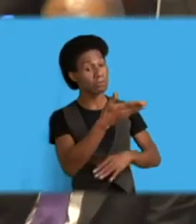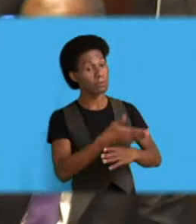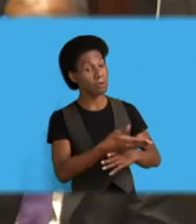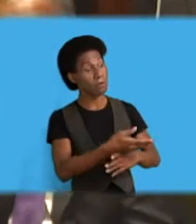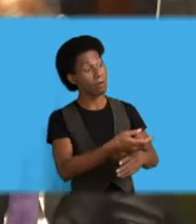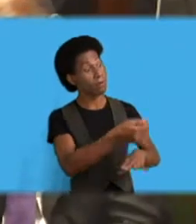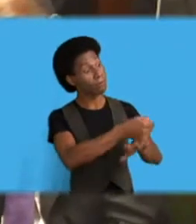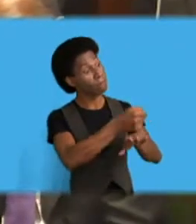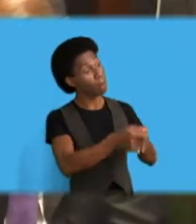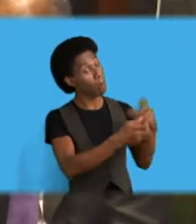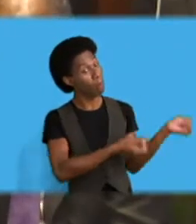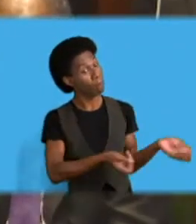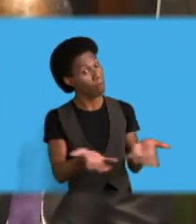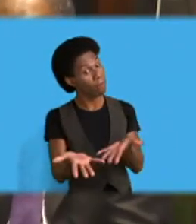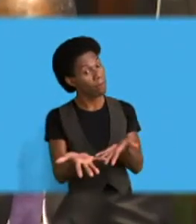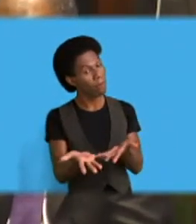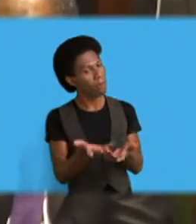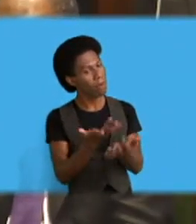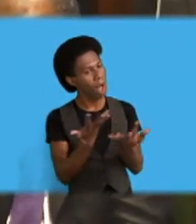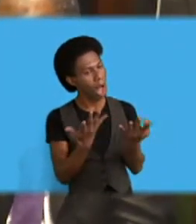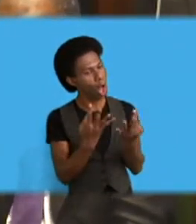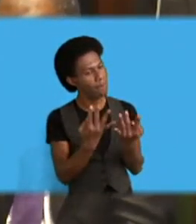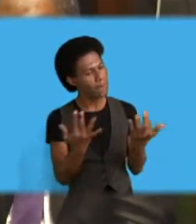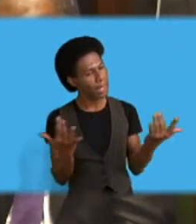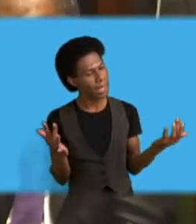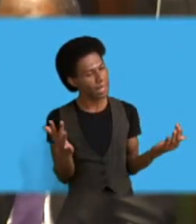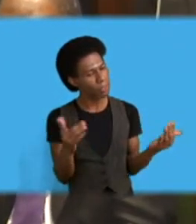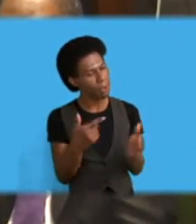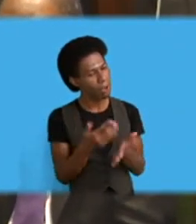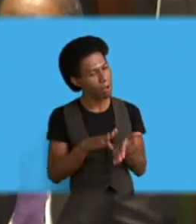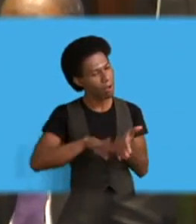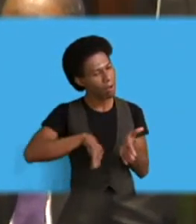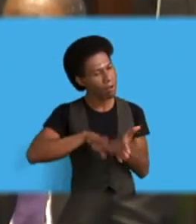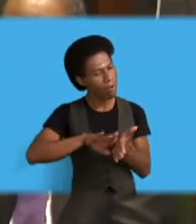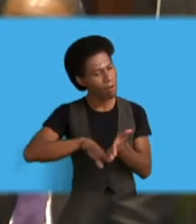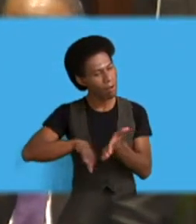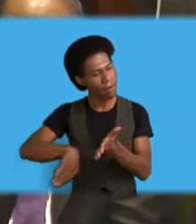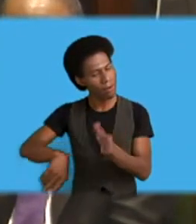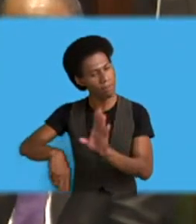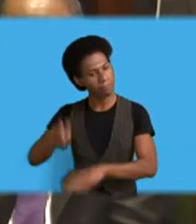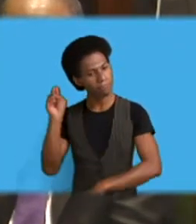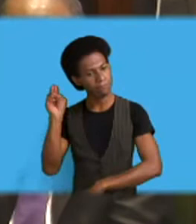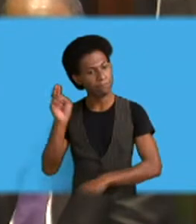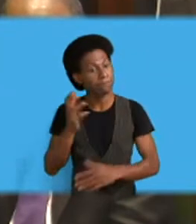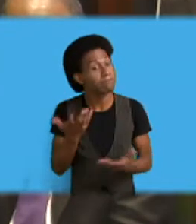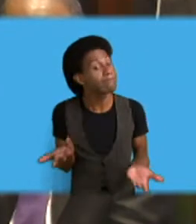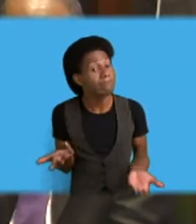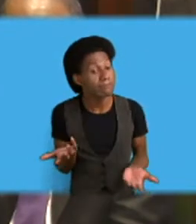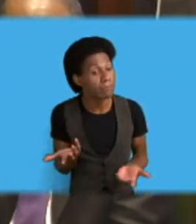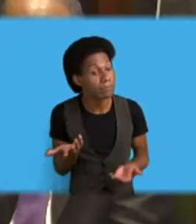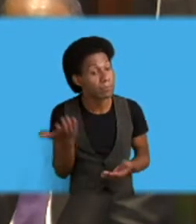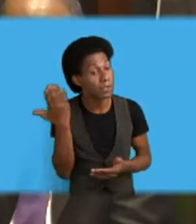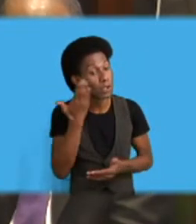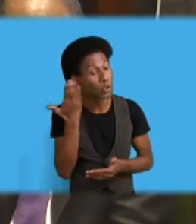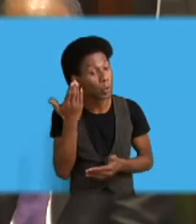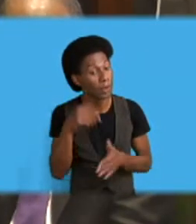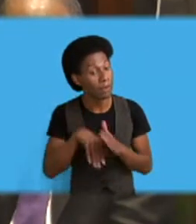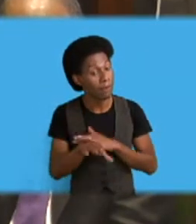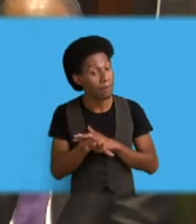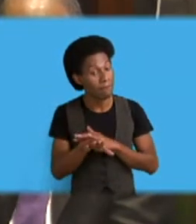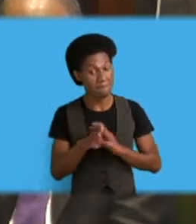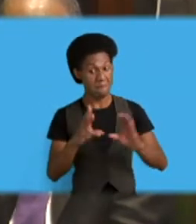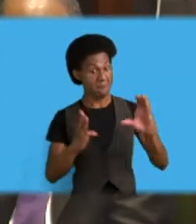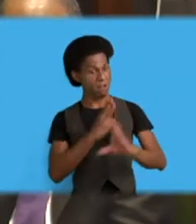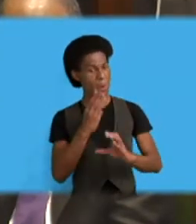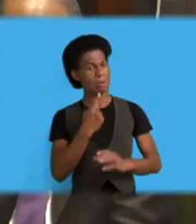school dropouts who have been assisted, as he had been quoted recently in the media. Anyone can make a general comment, but we need the specifics